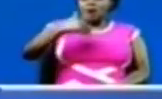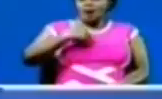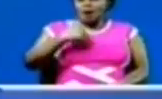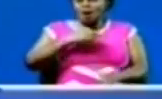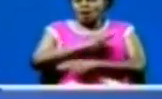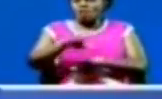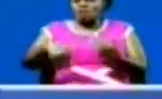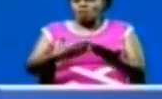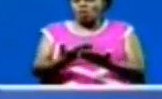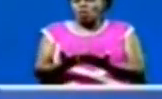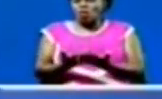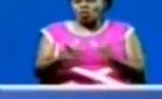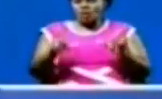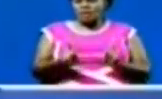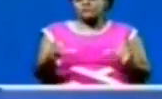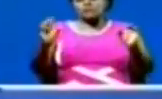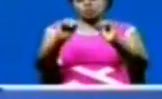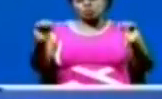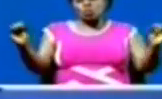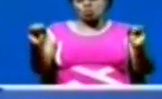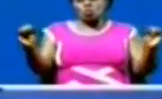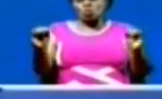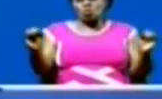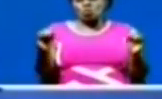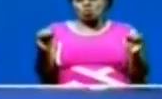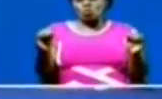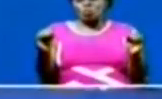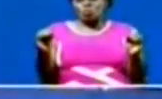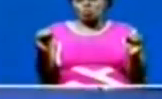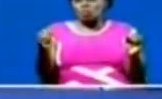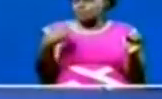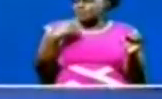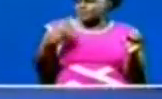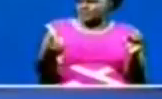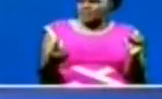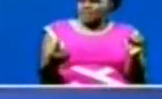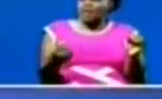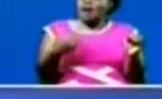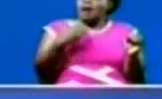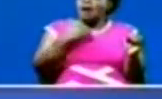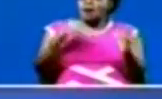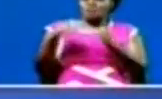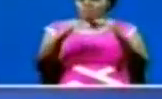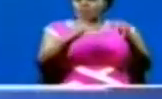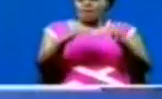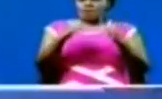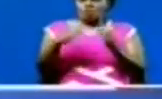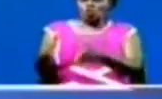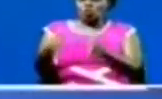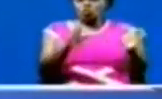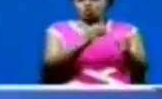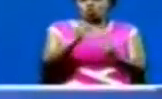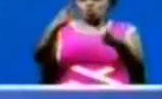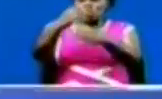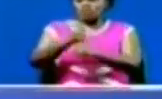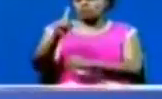the licenses that are a requisite. They claim they do not have a level playing field with two